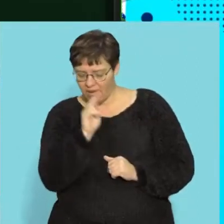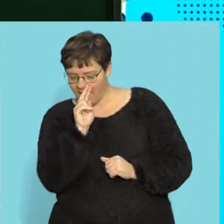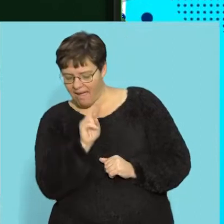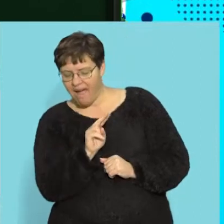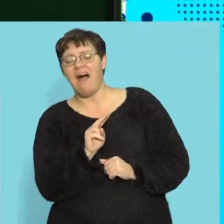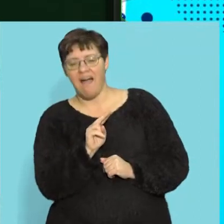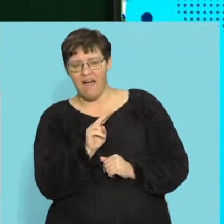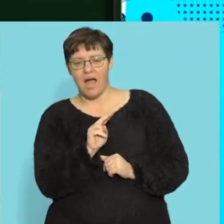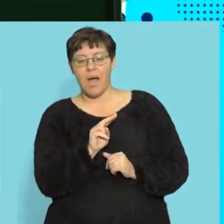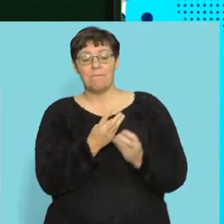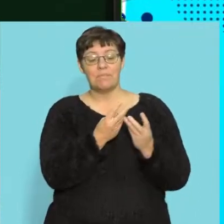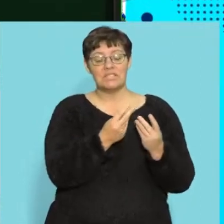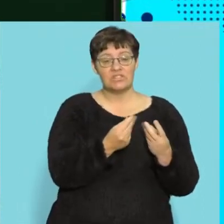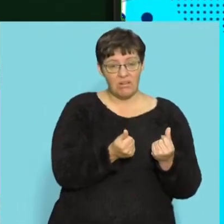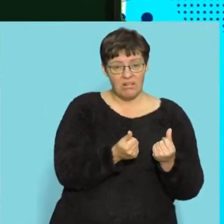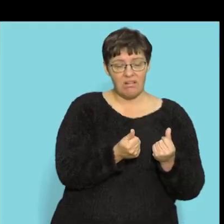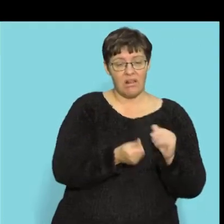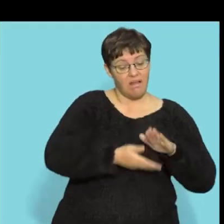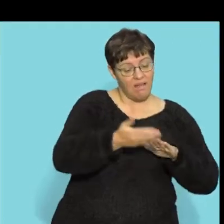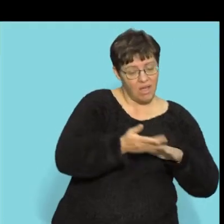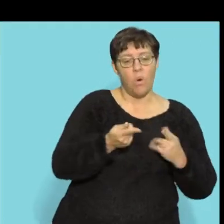as insulators. Right.